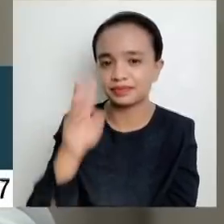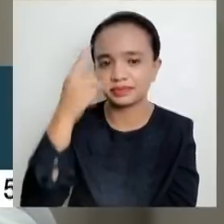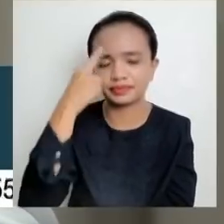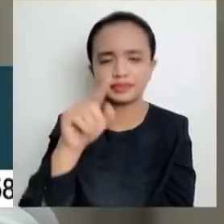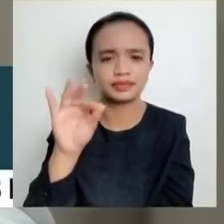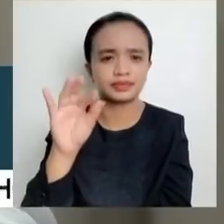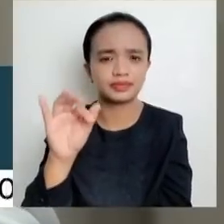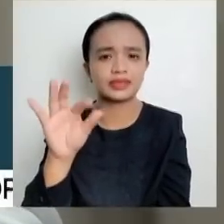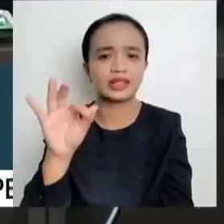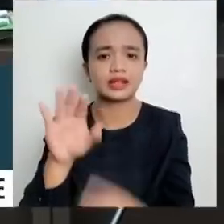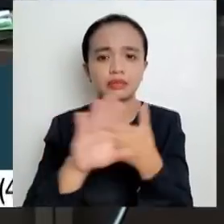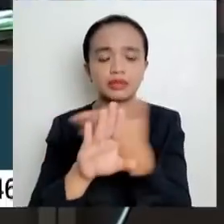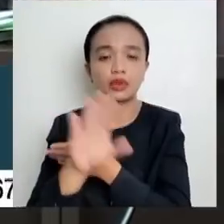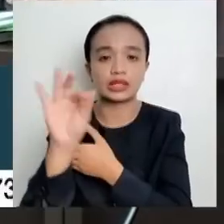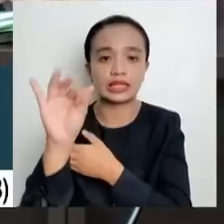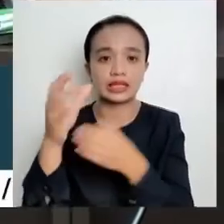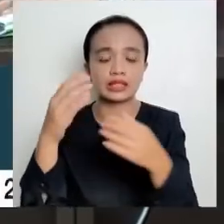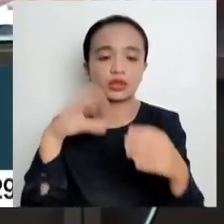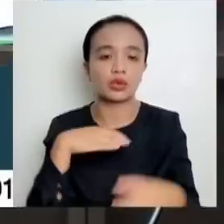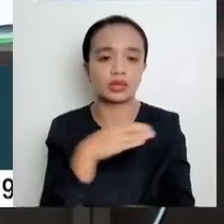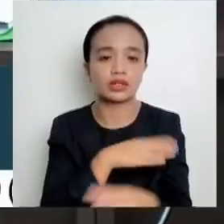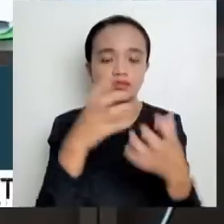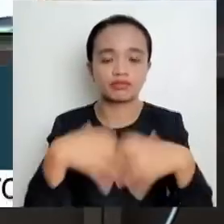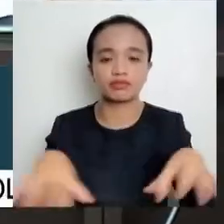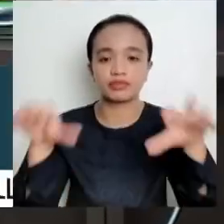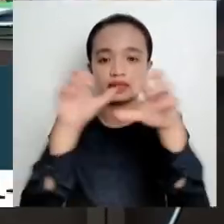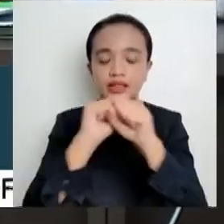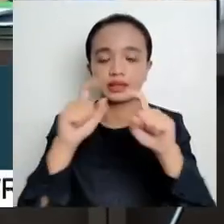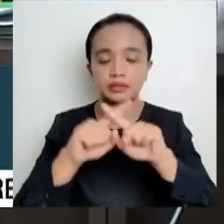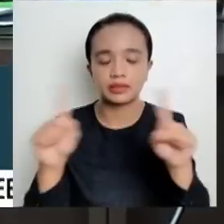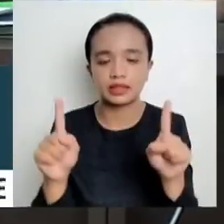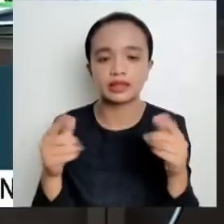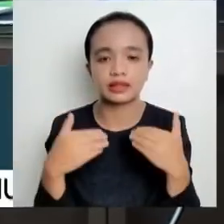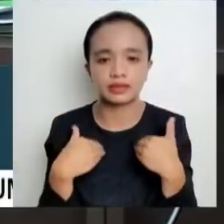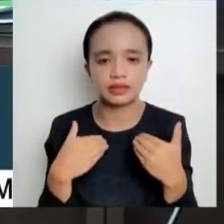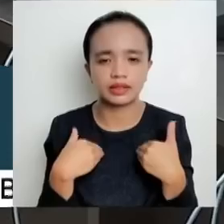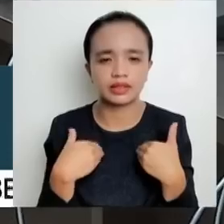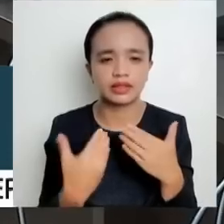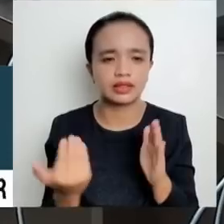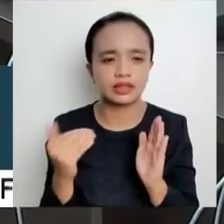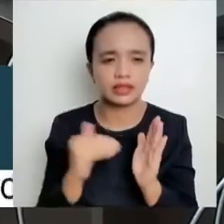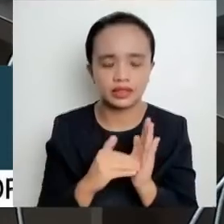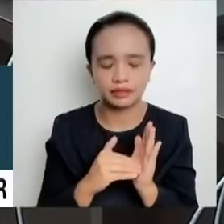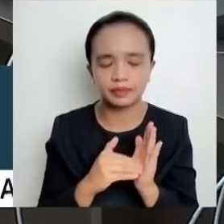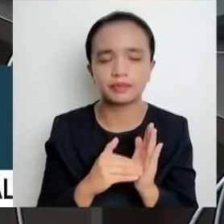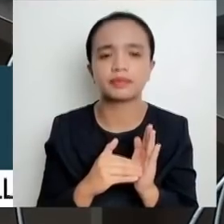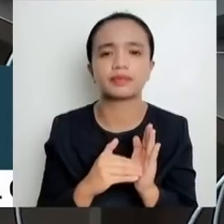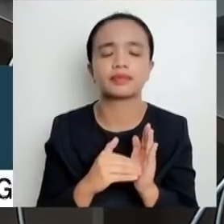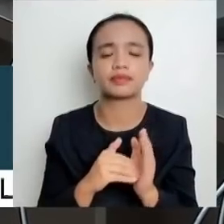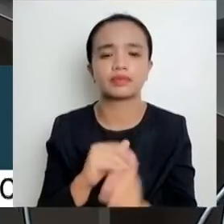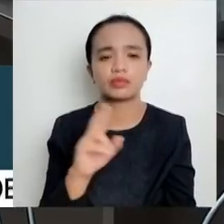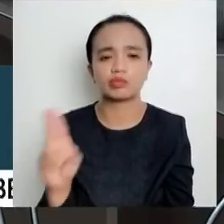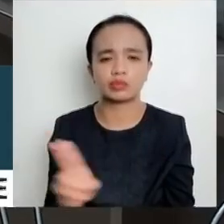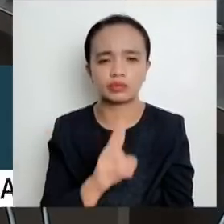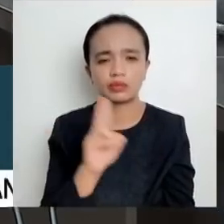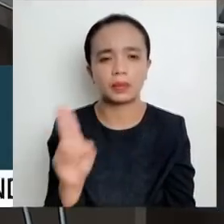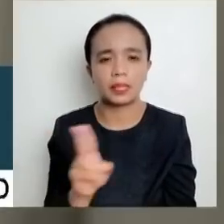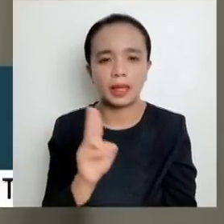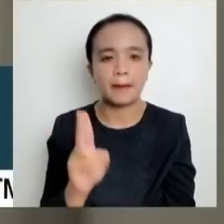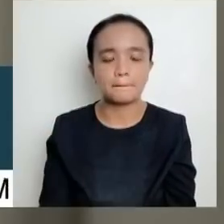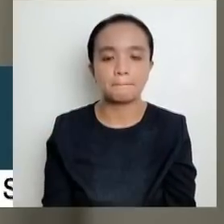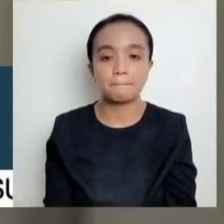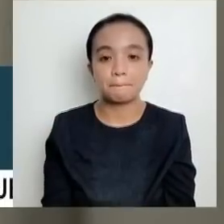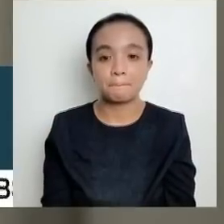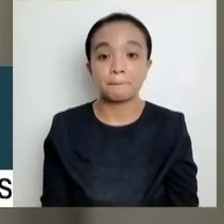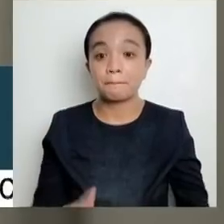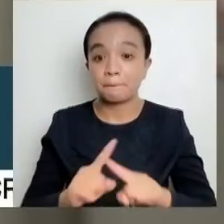its first regular session. But they rule out another suspension since their colleague already got the maximum 60-day suspension last March. However,